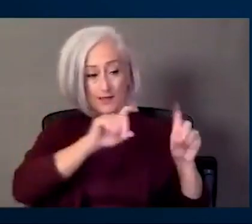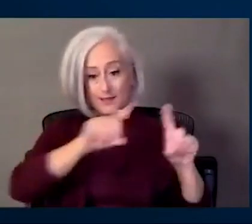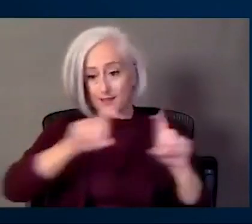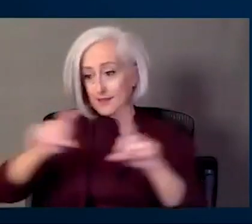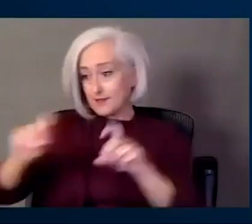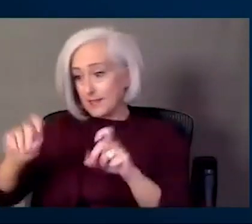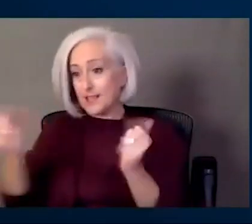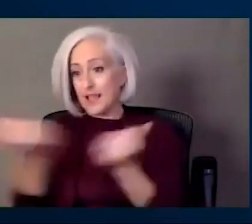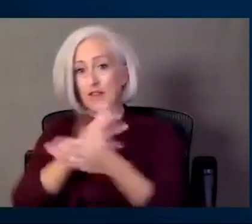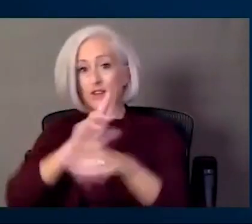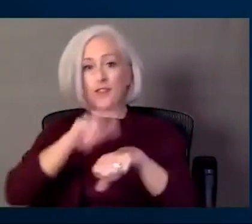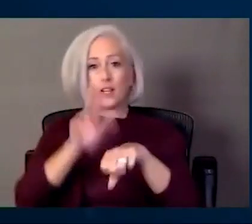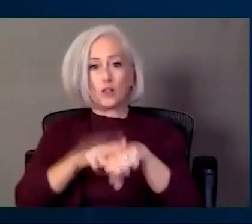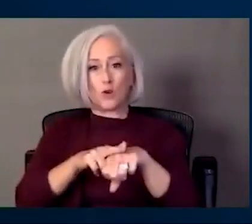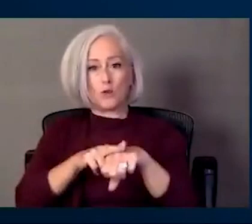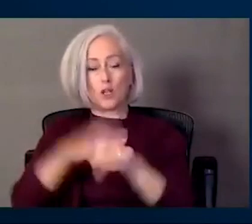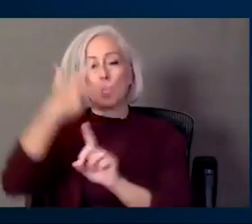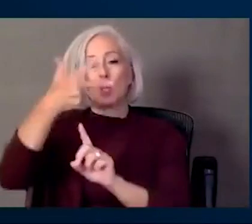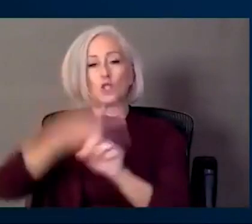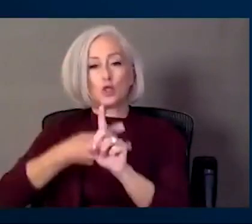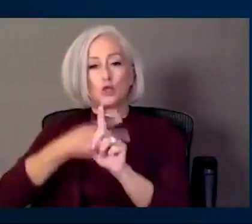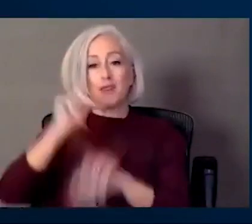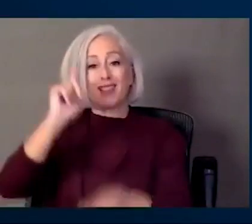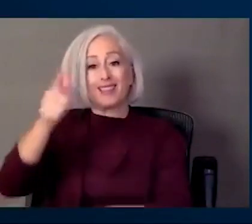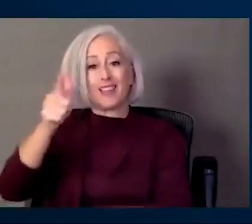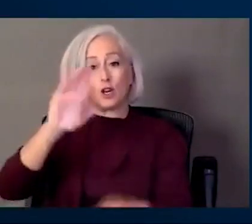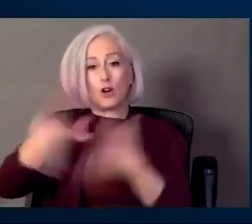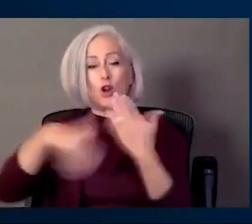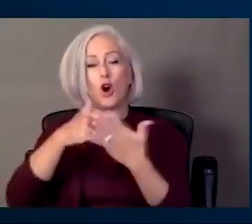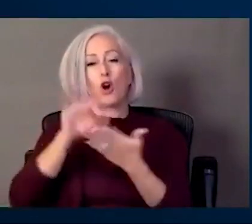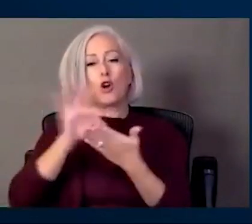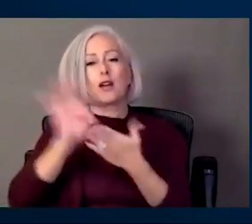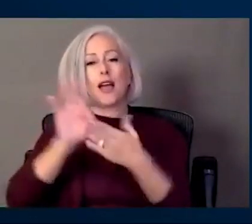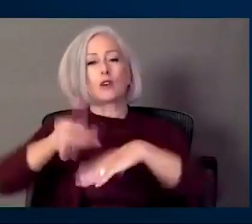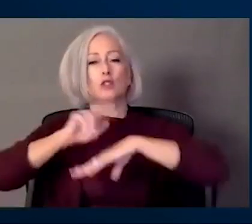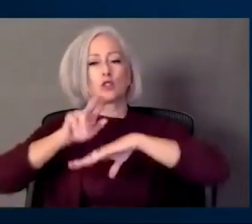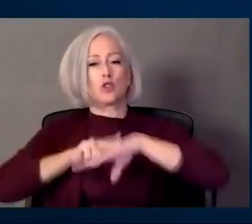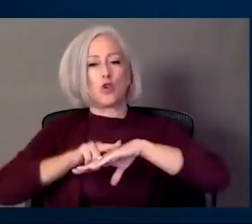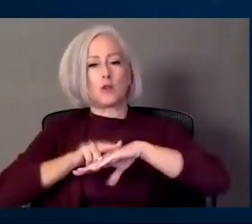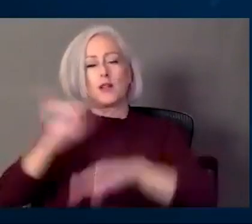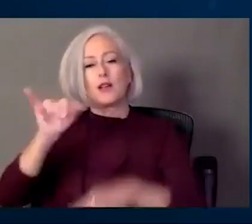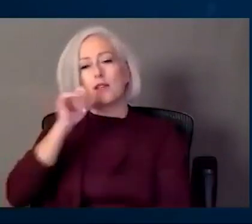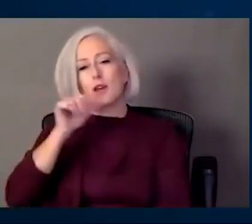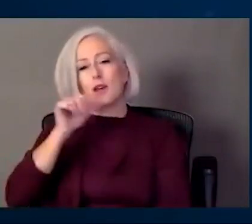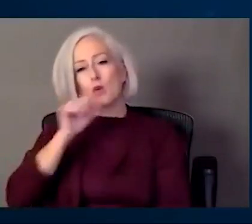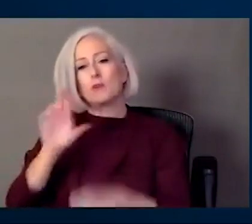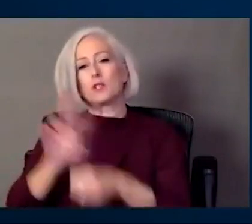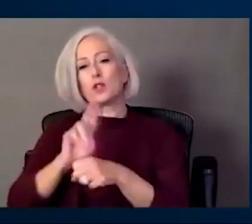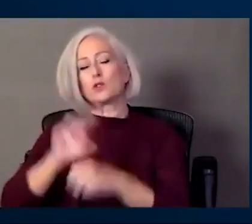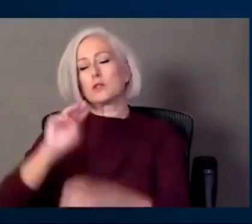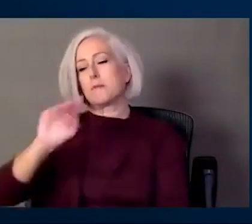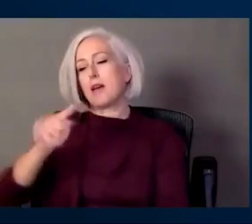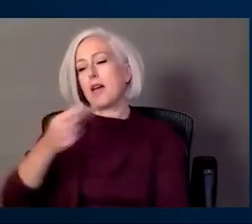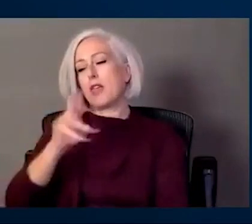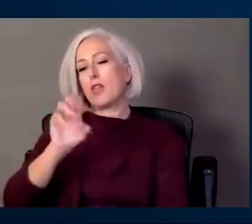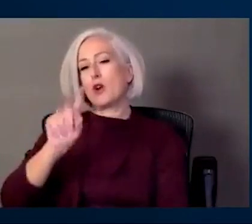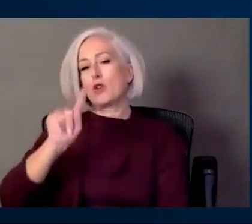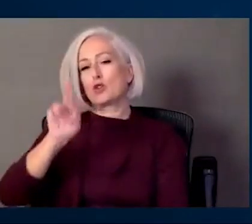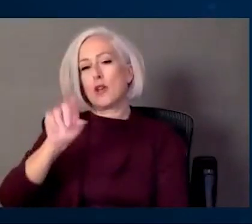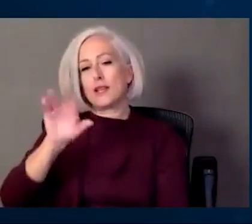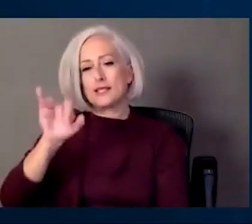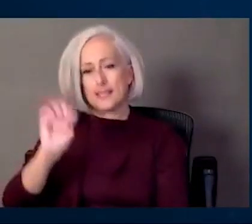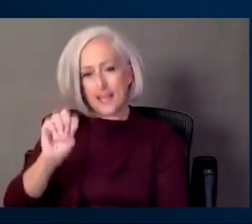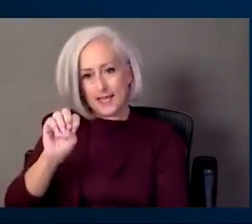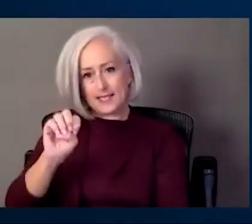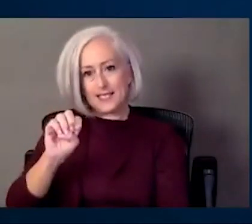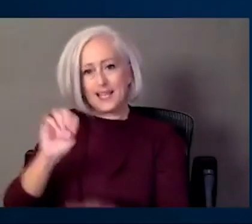months, all of her counts were normal. She says she does take methotrexate and I don't know how to